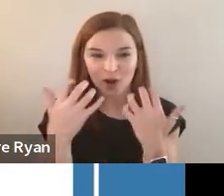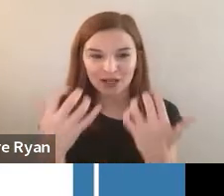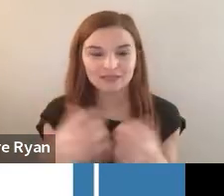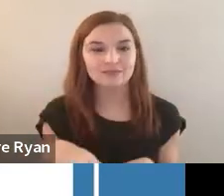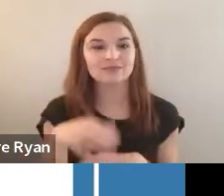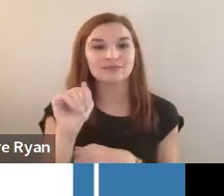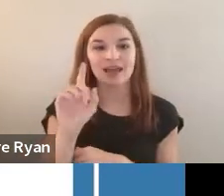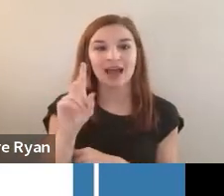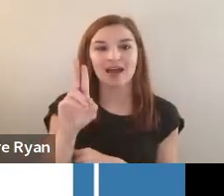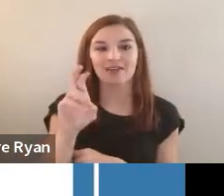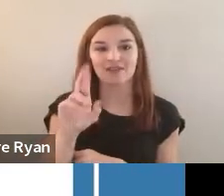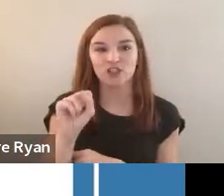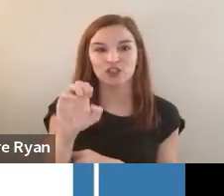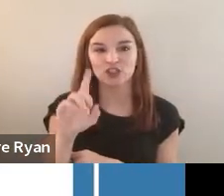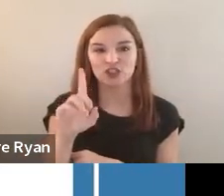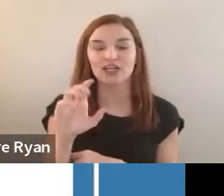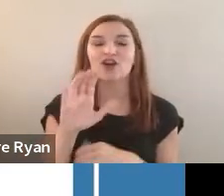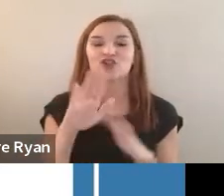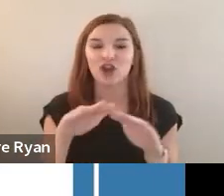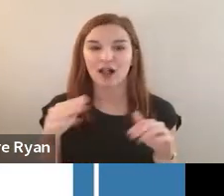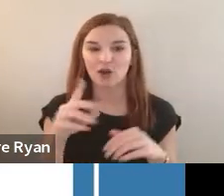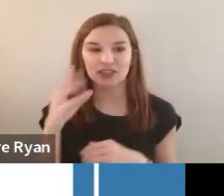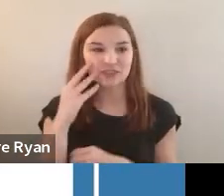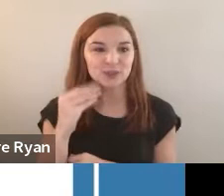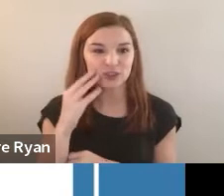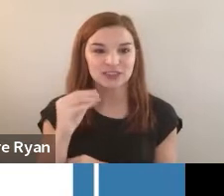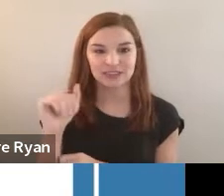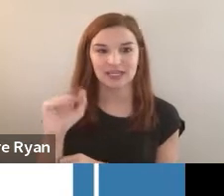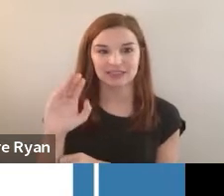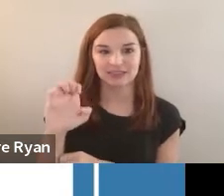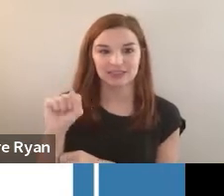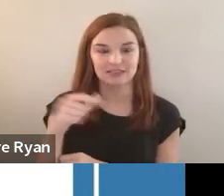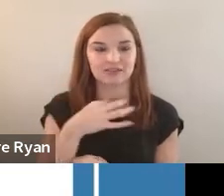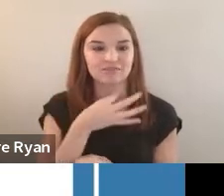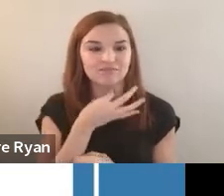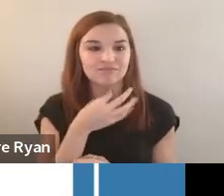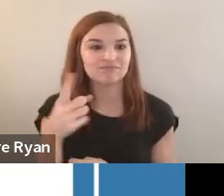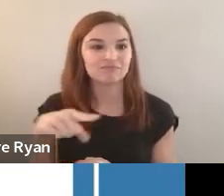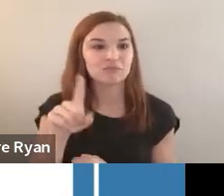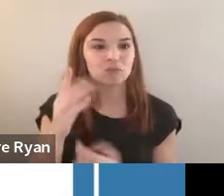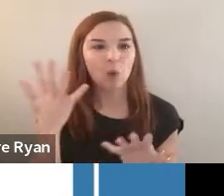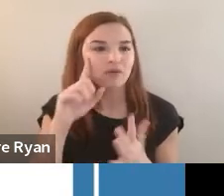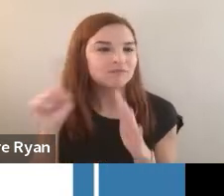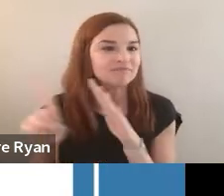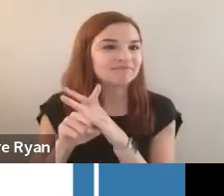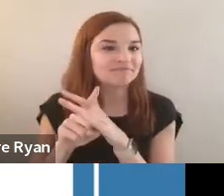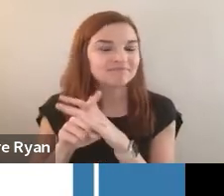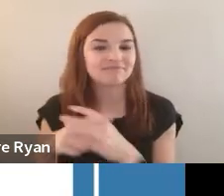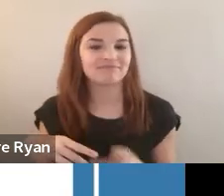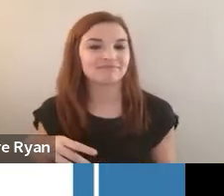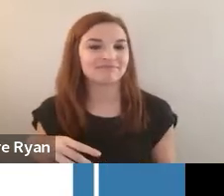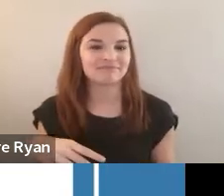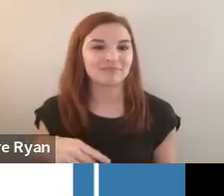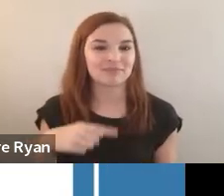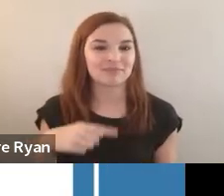So now I'm wondering for the members of the audience, when you see this statement, adverse childhood